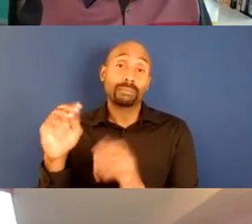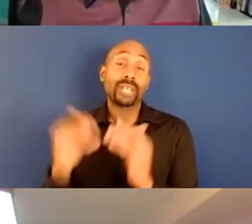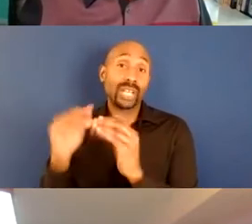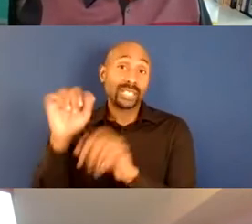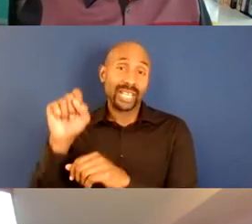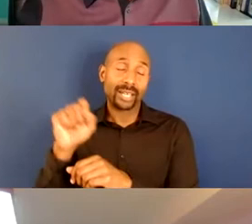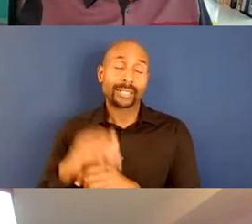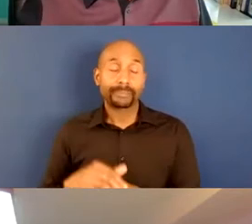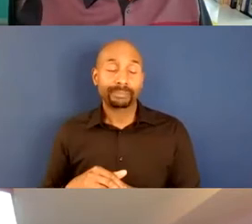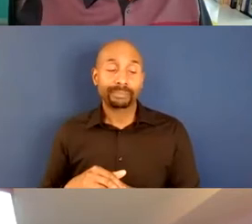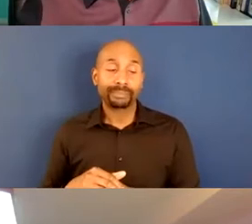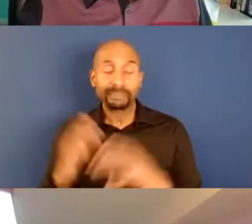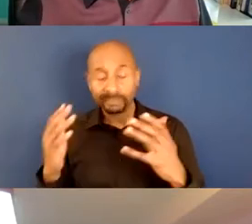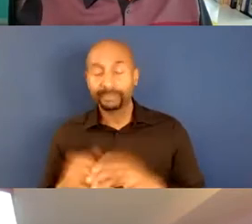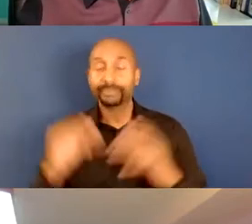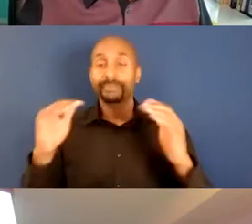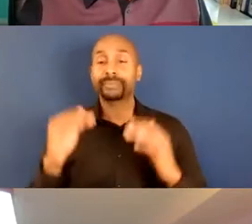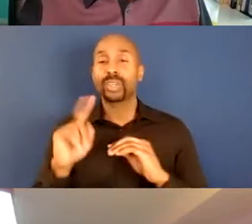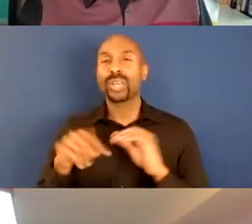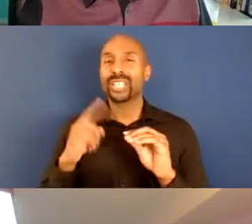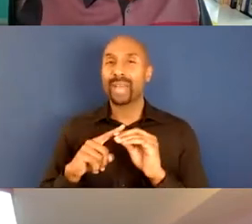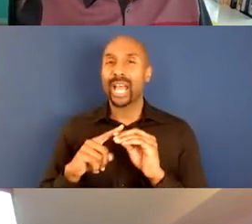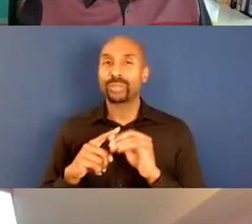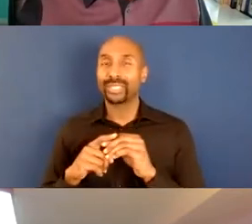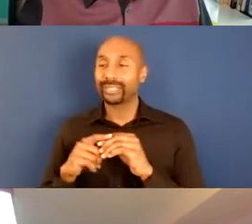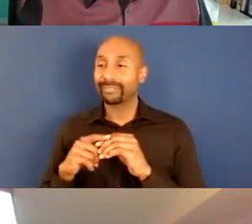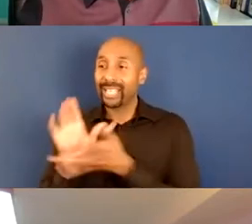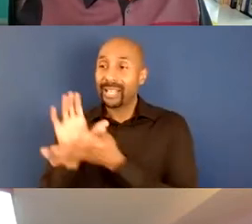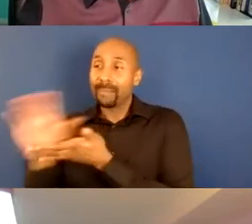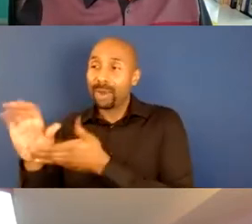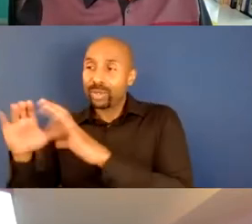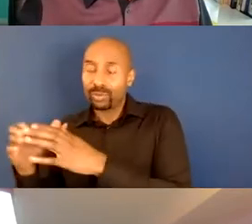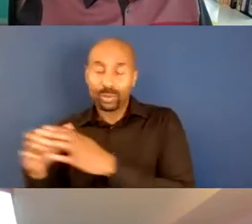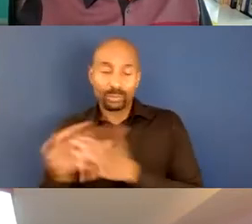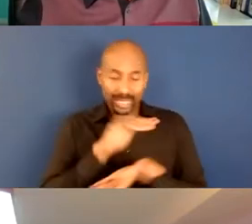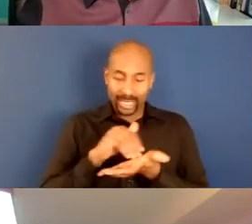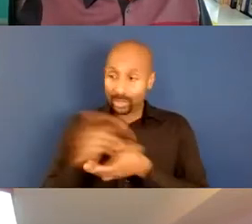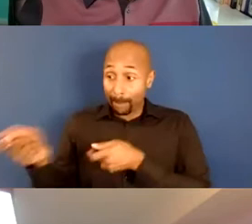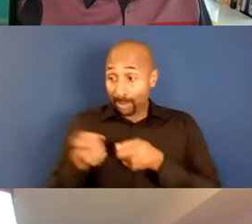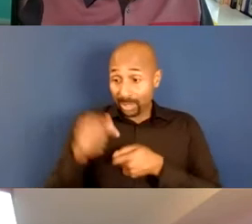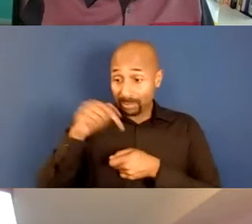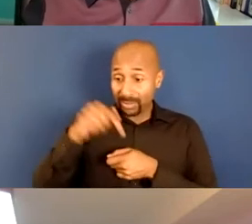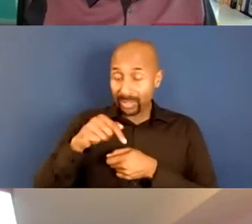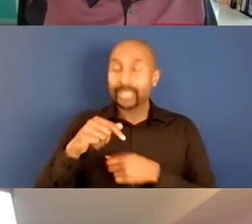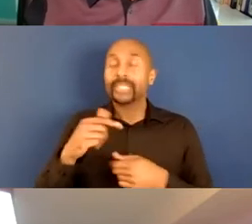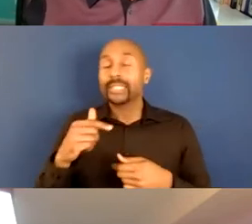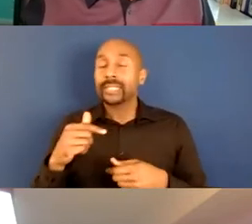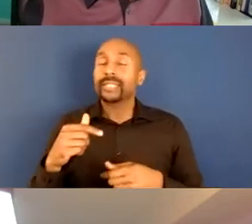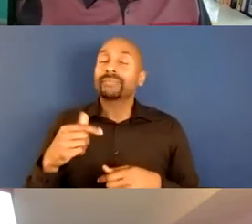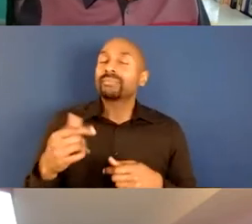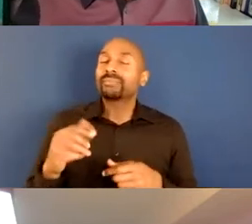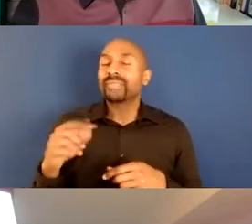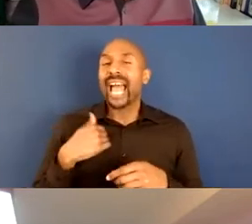to what I said about multiple mappings. The center means different things in different contexts and to different people. And